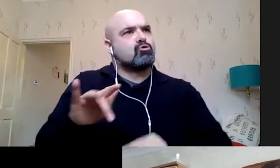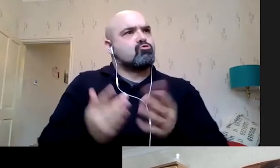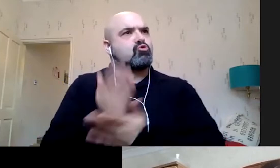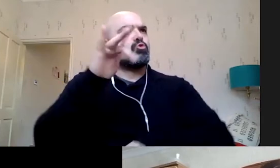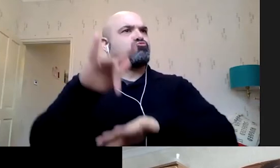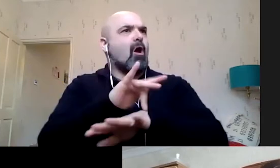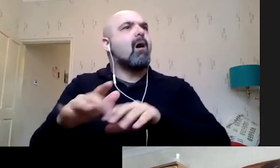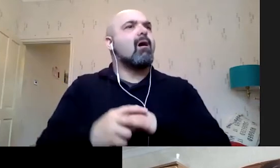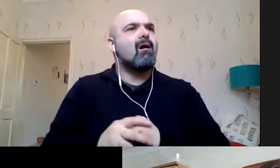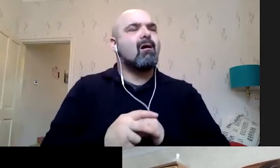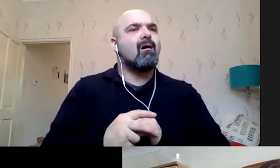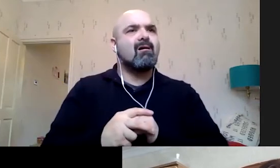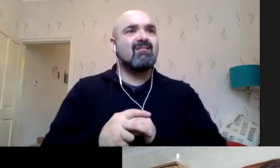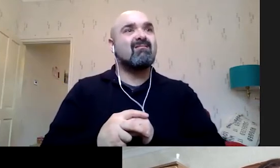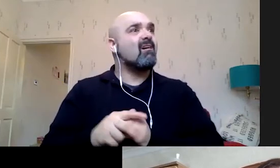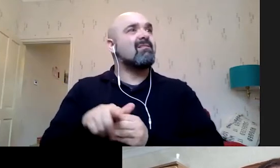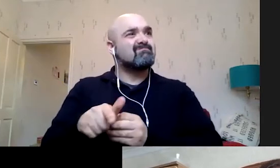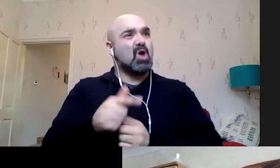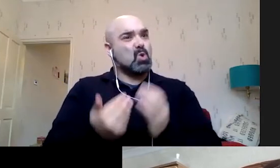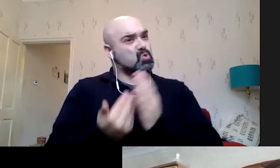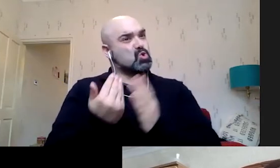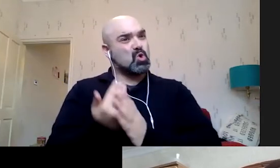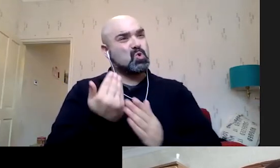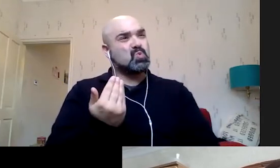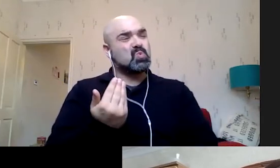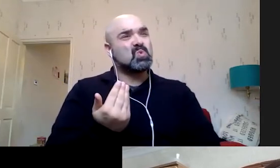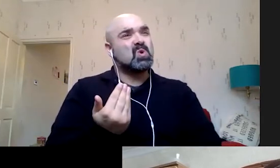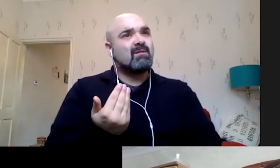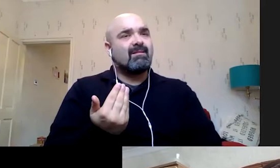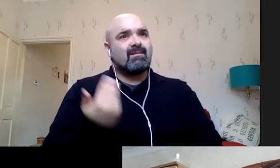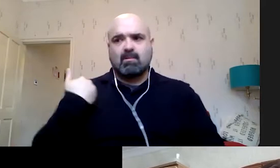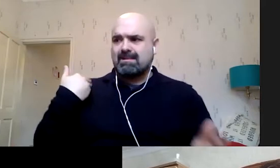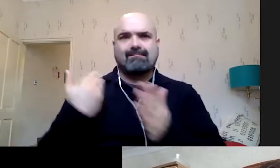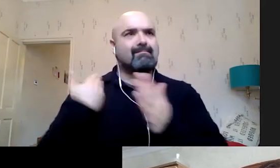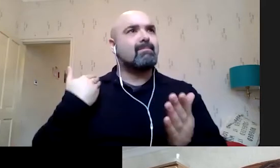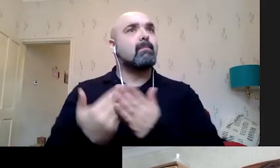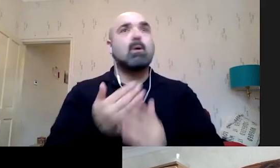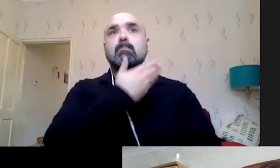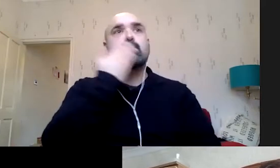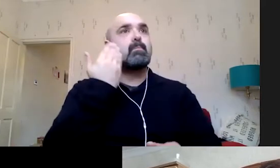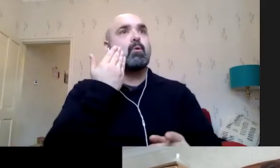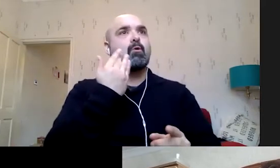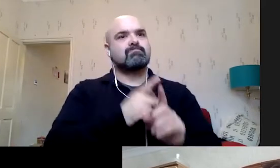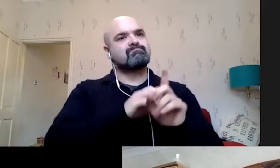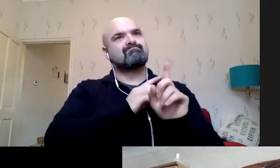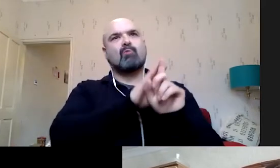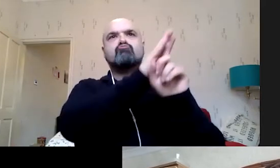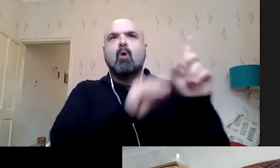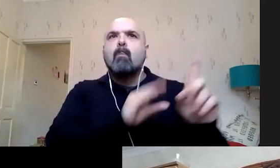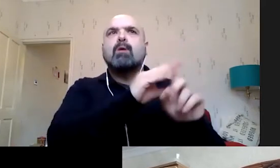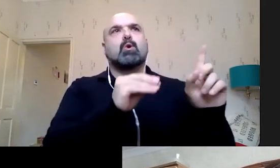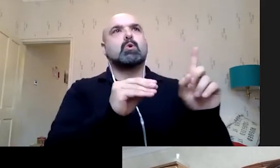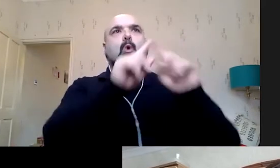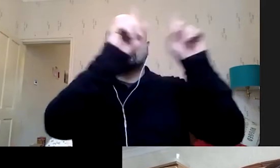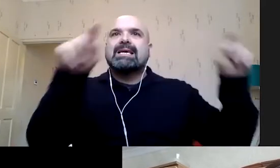So it was still very, very new, I think, having any role models, having any images out